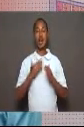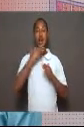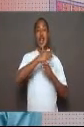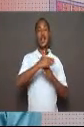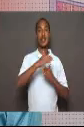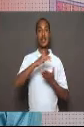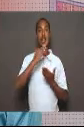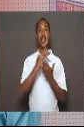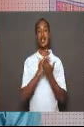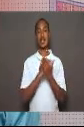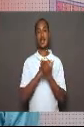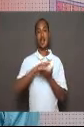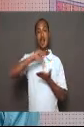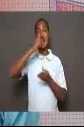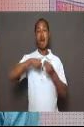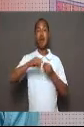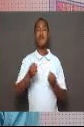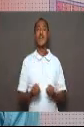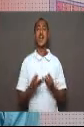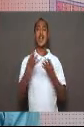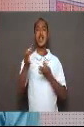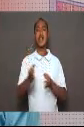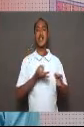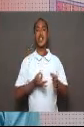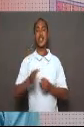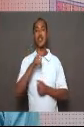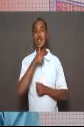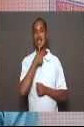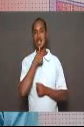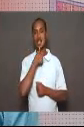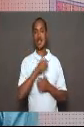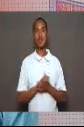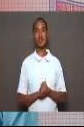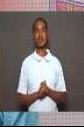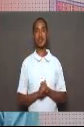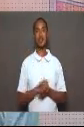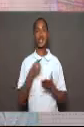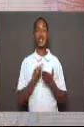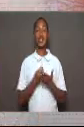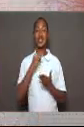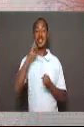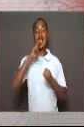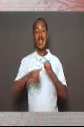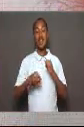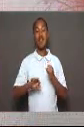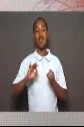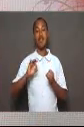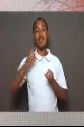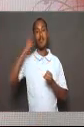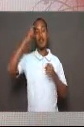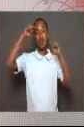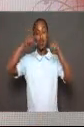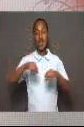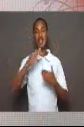In our next lesson, we will learn about the various definitions of acids. This brings us to